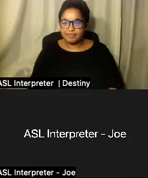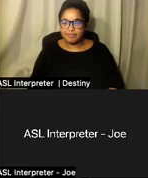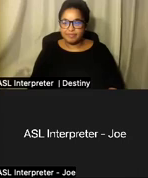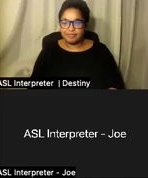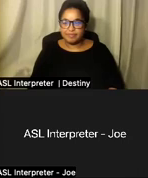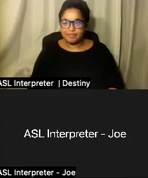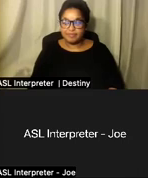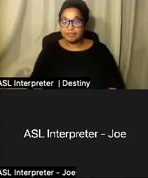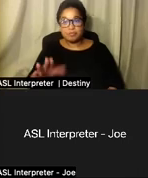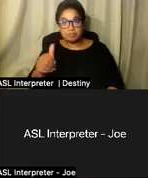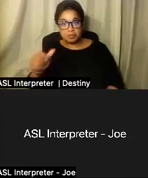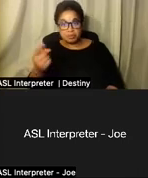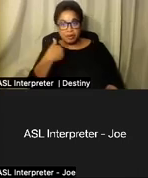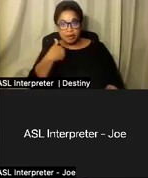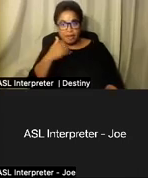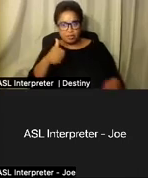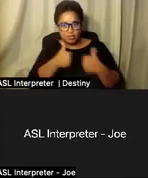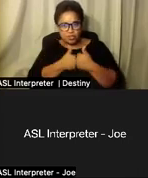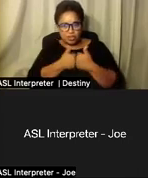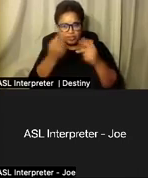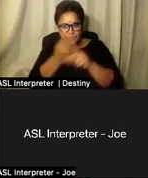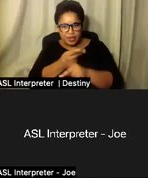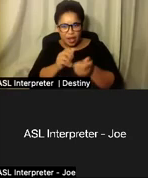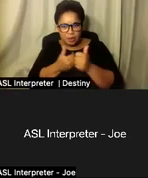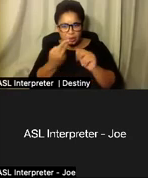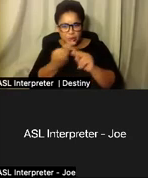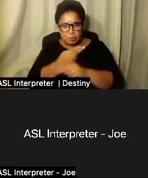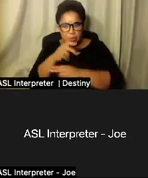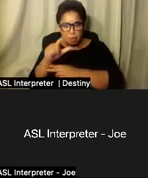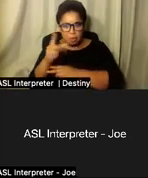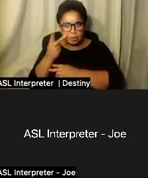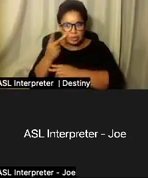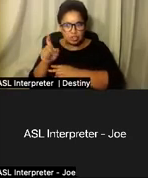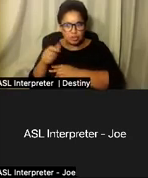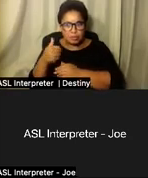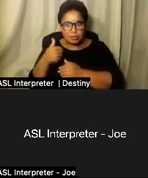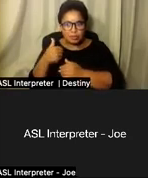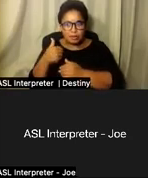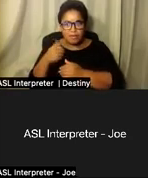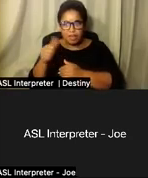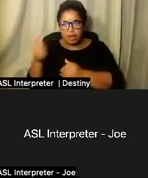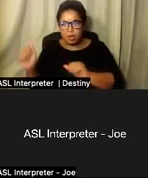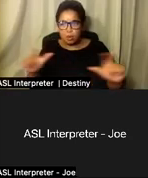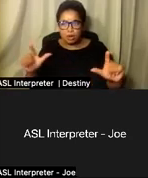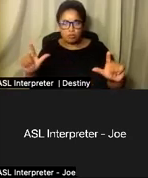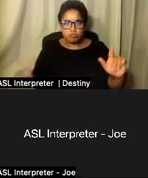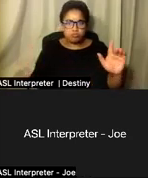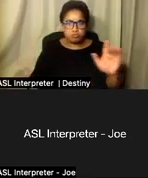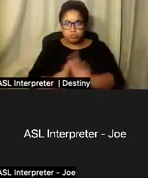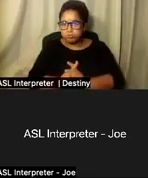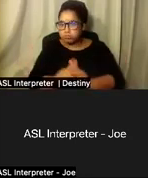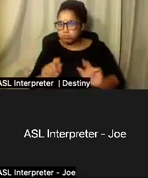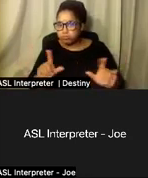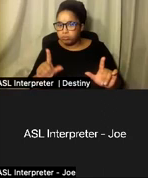Now, is anybody having any challenge figuring out how to see the polls? It should be another window that will pop up.